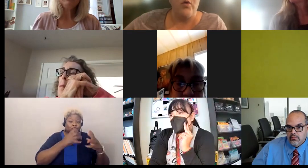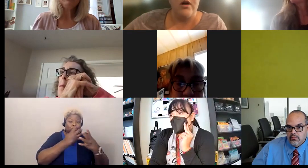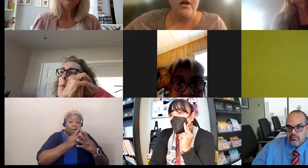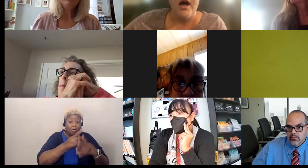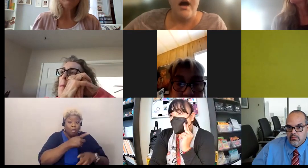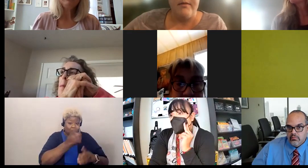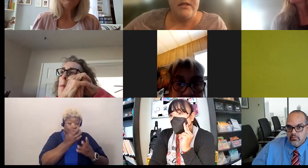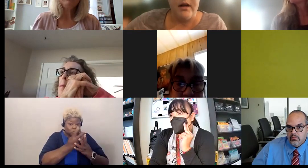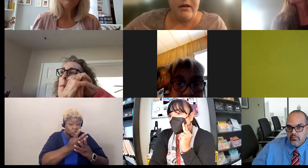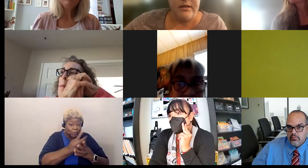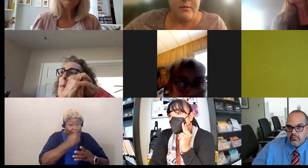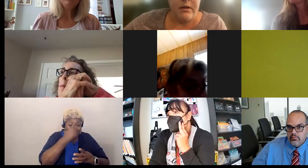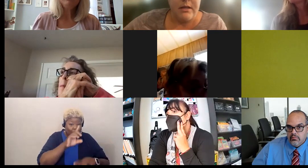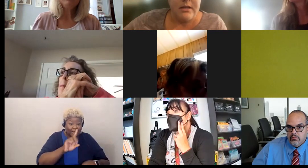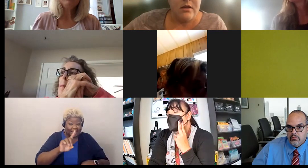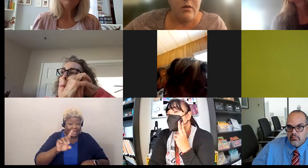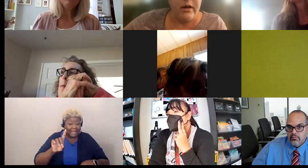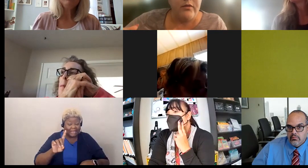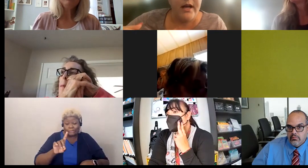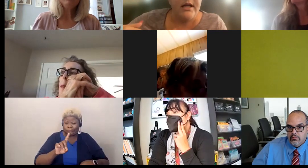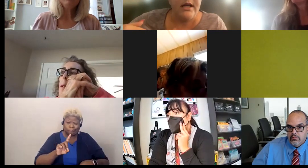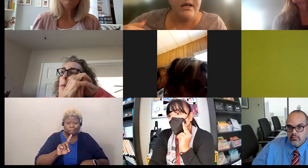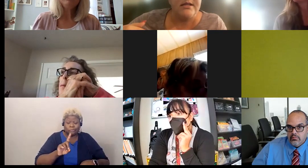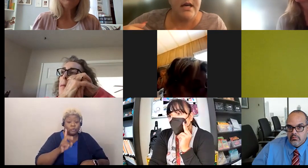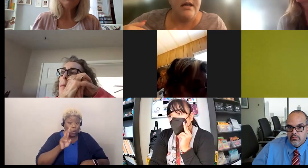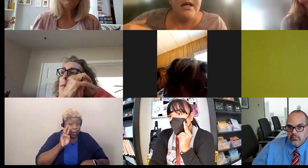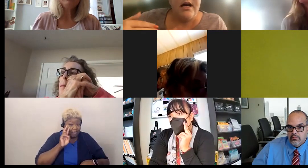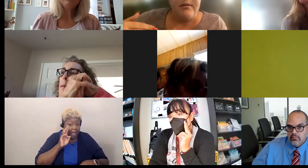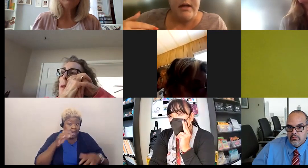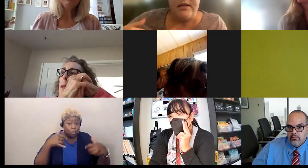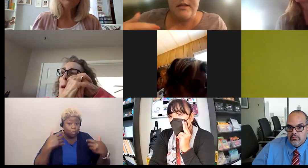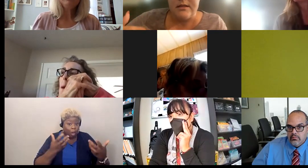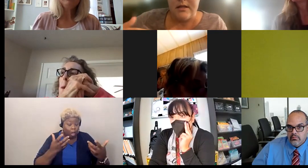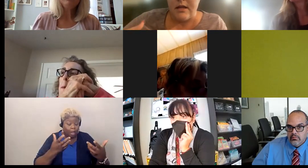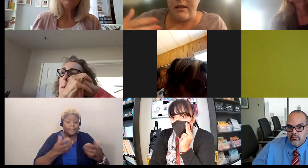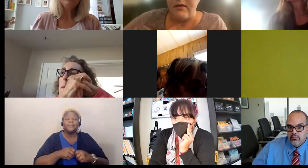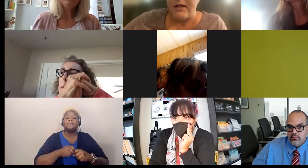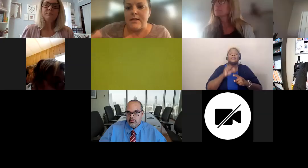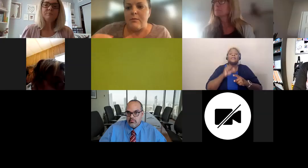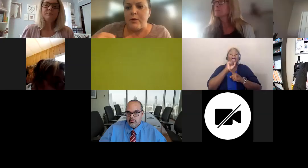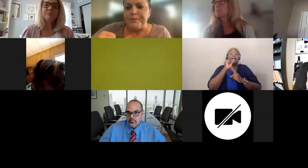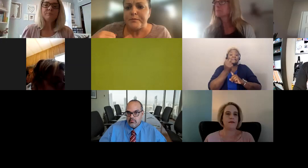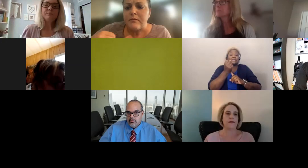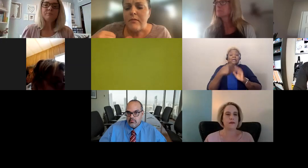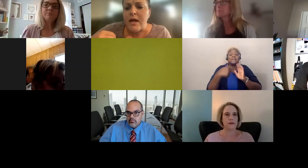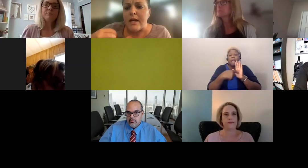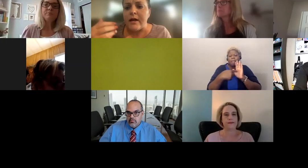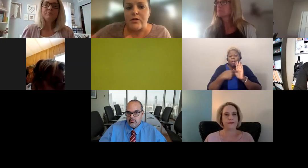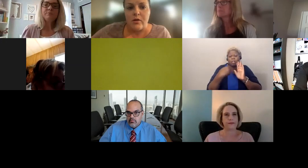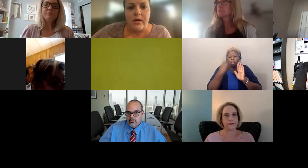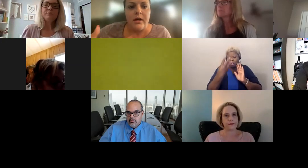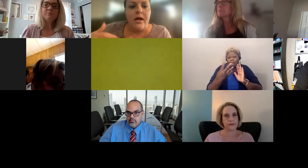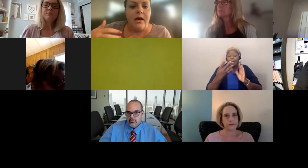screening for the developmental disabilities. And so what we are finding is that in instances, and I'll give an example,